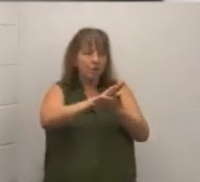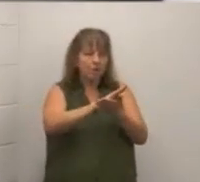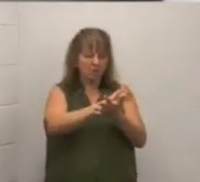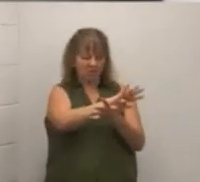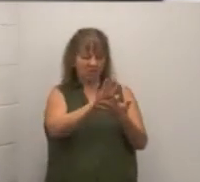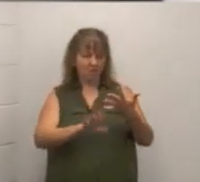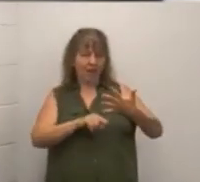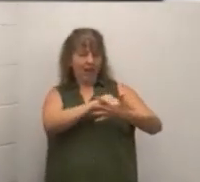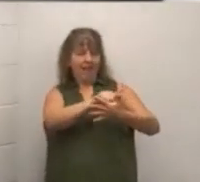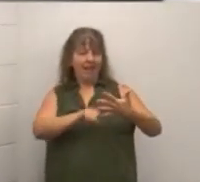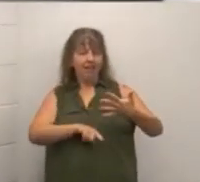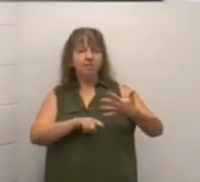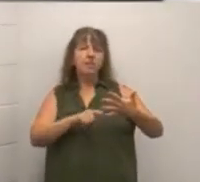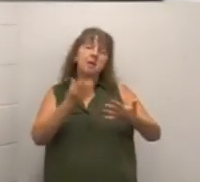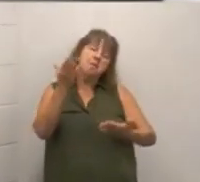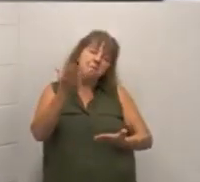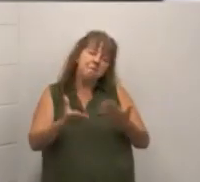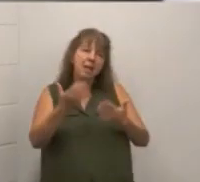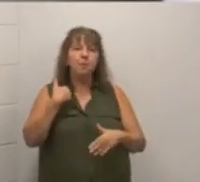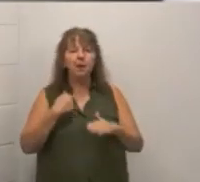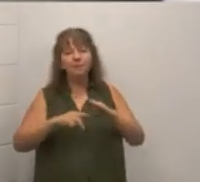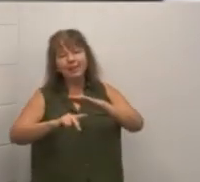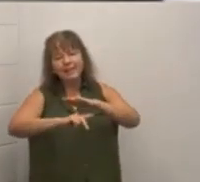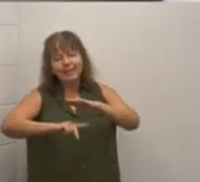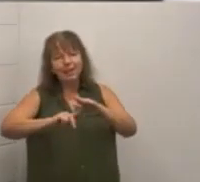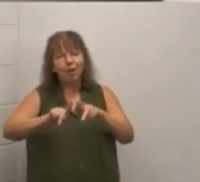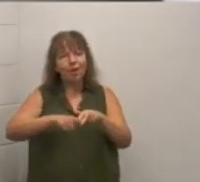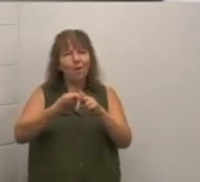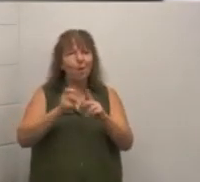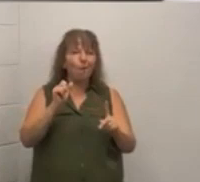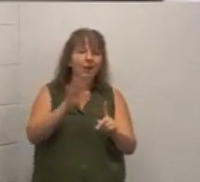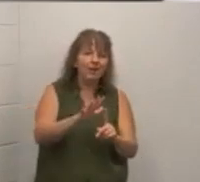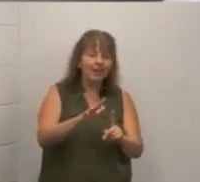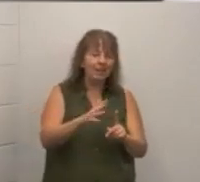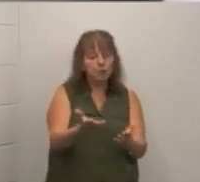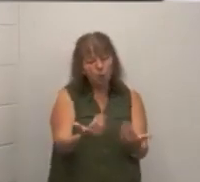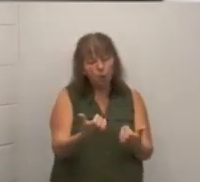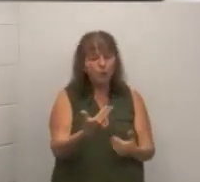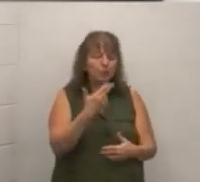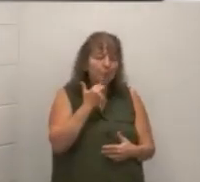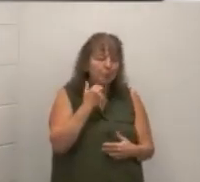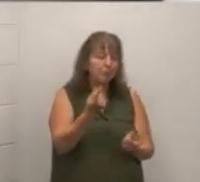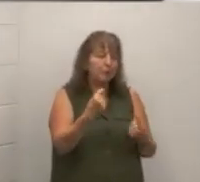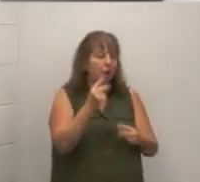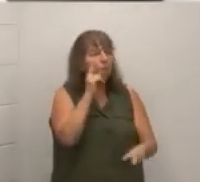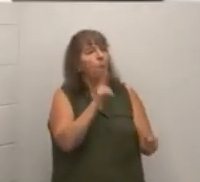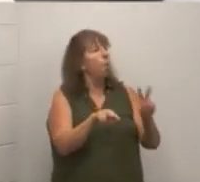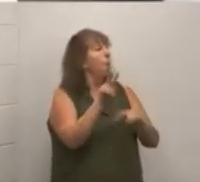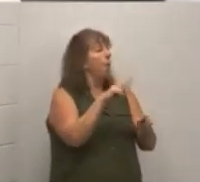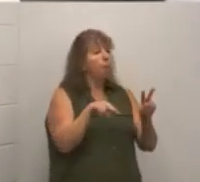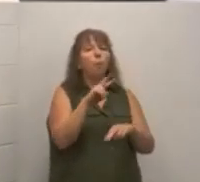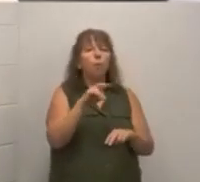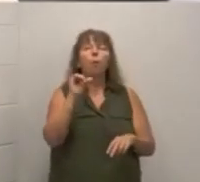again, a small modified version of a kindergarten orientation experience for our incoming kindergarten children as well.